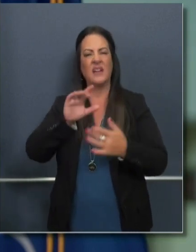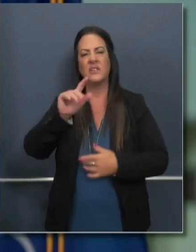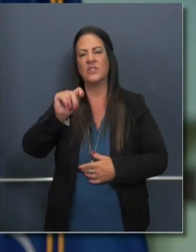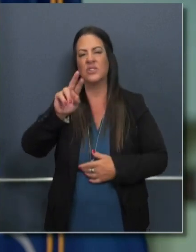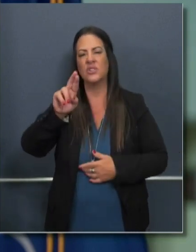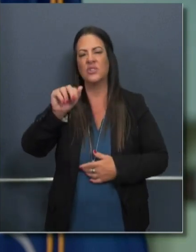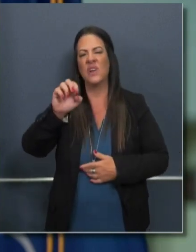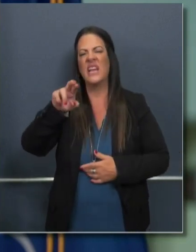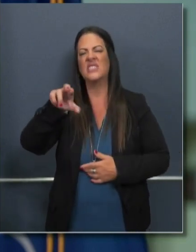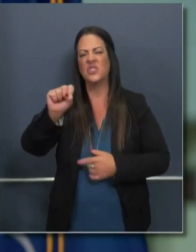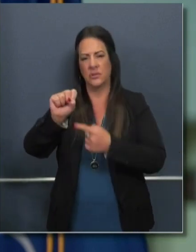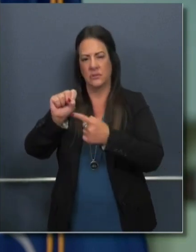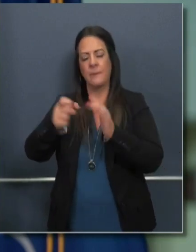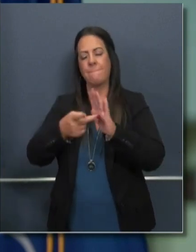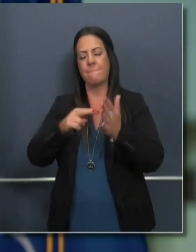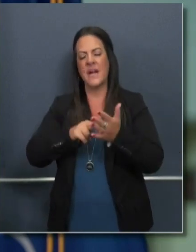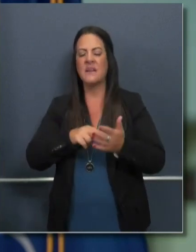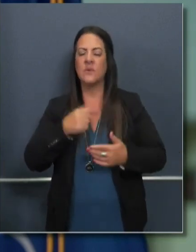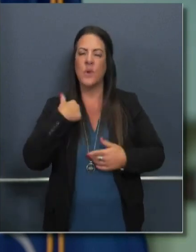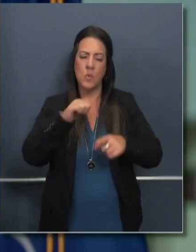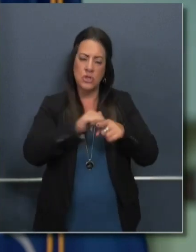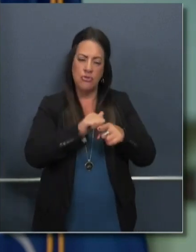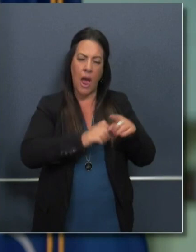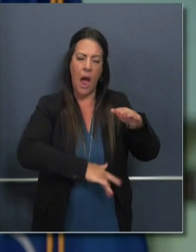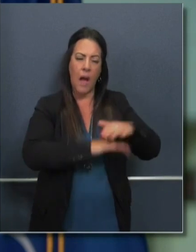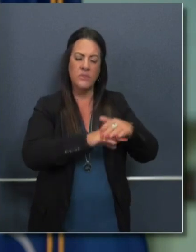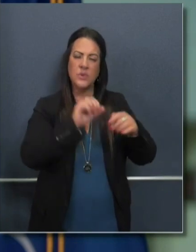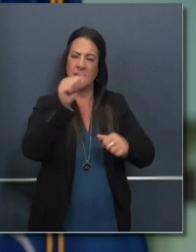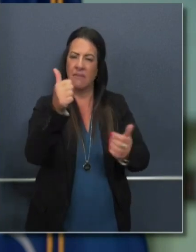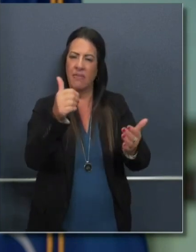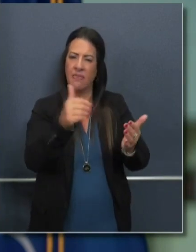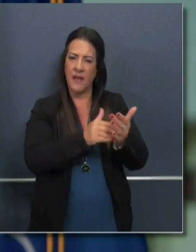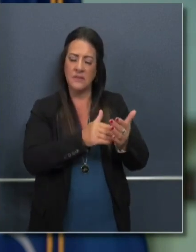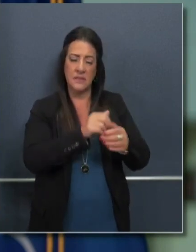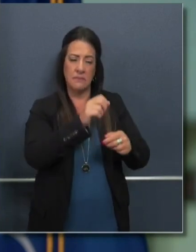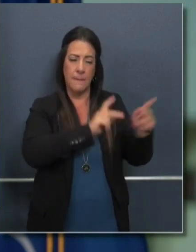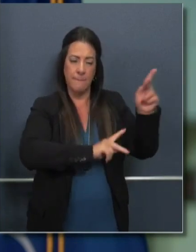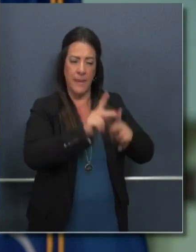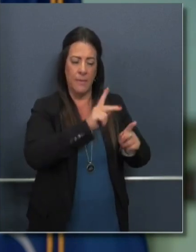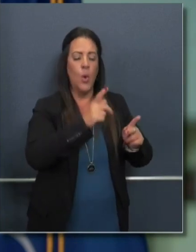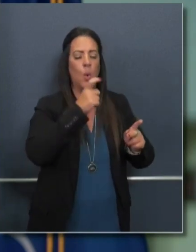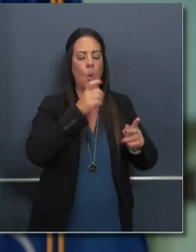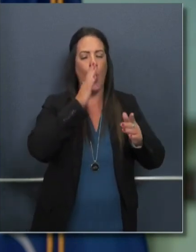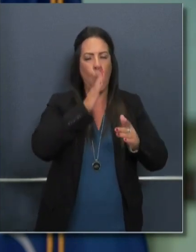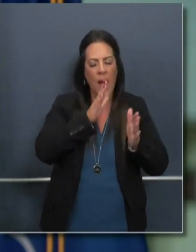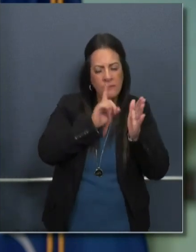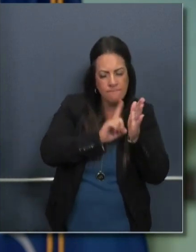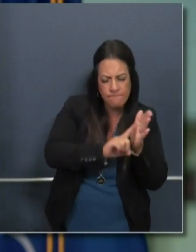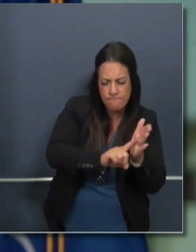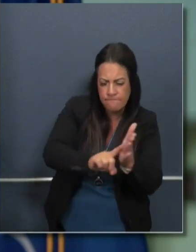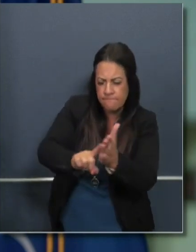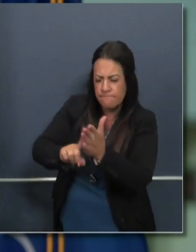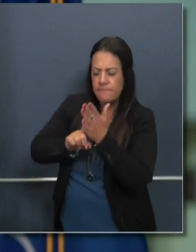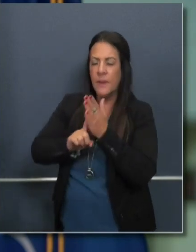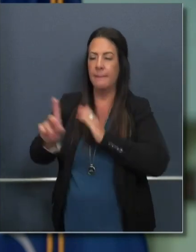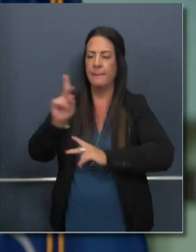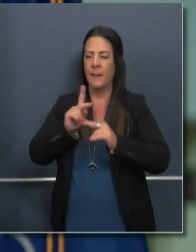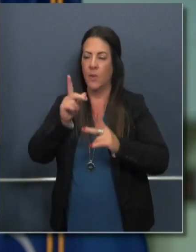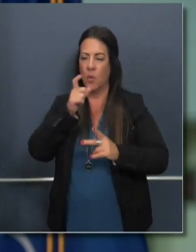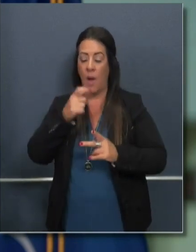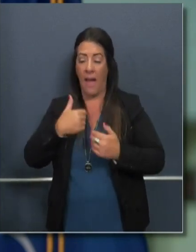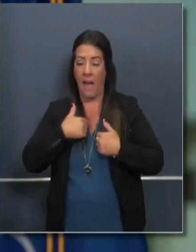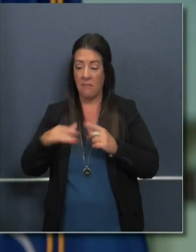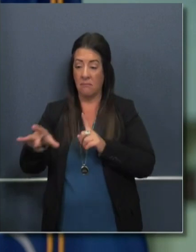to you and others that we would train up to 10,000 contact tracers in the state. We announced that a number of weeks ago.